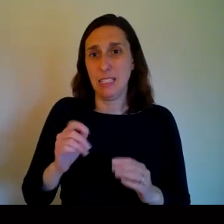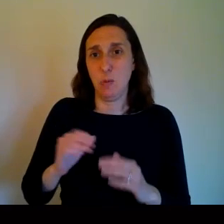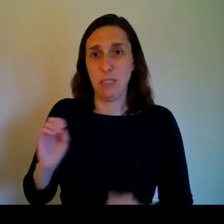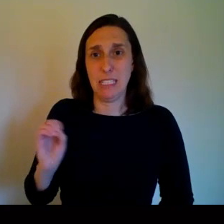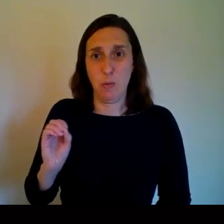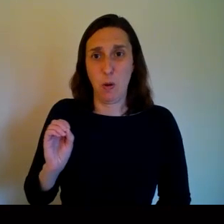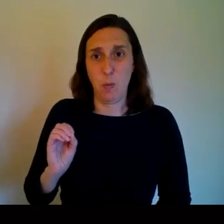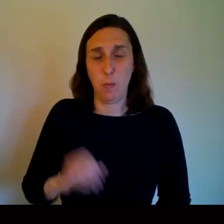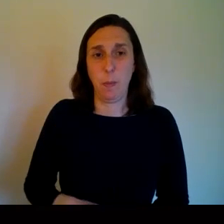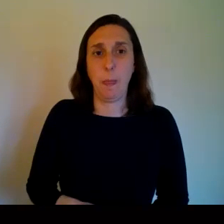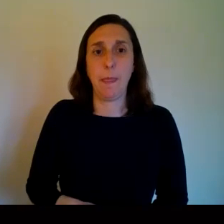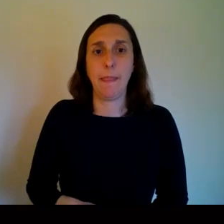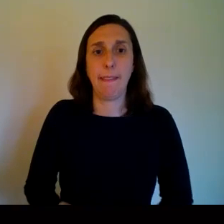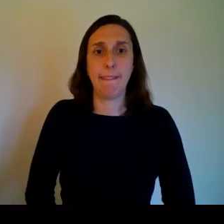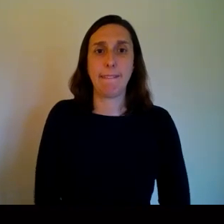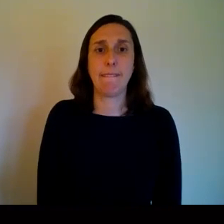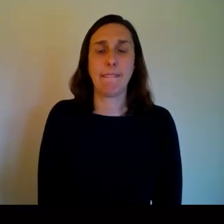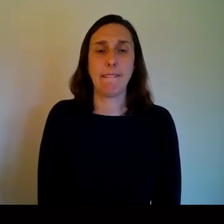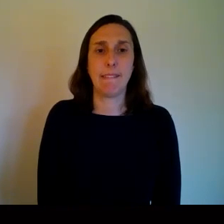x is going to get if I make,